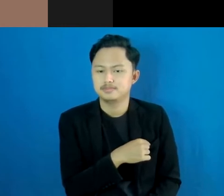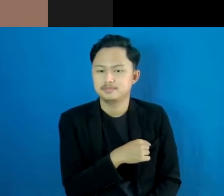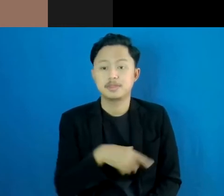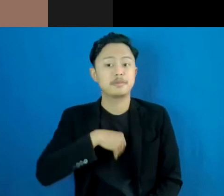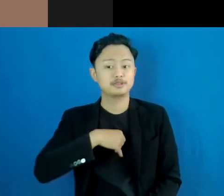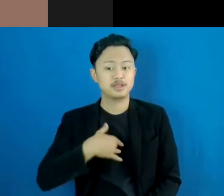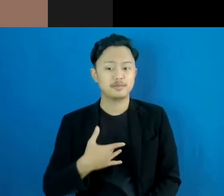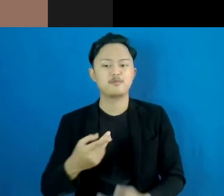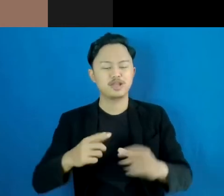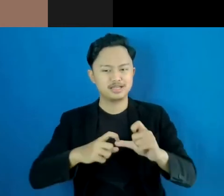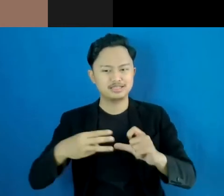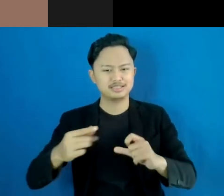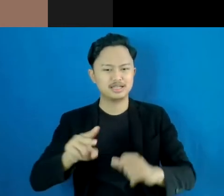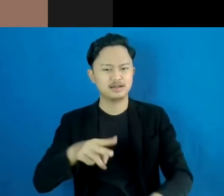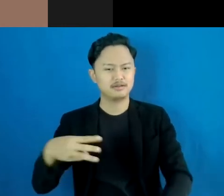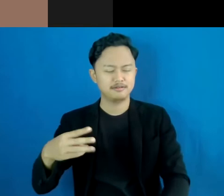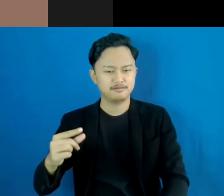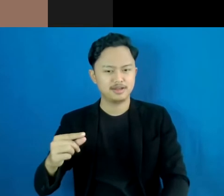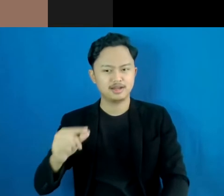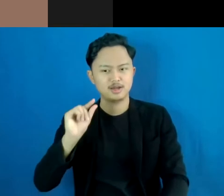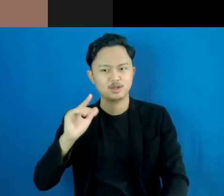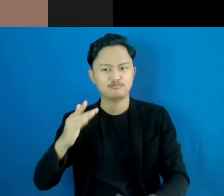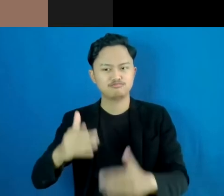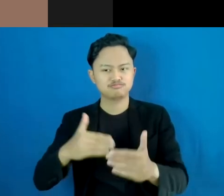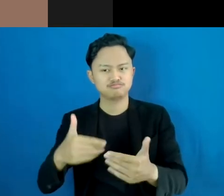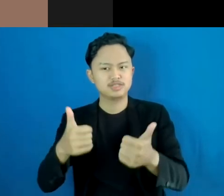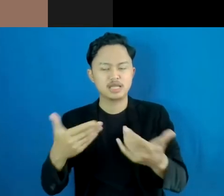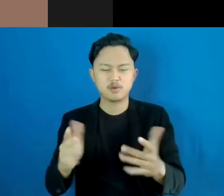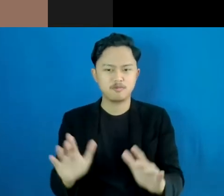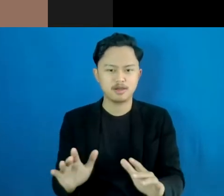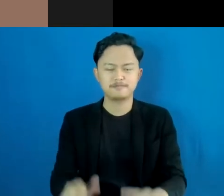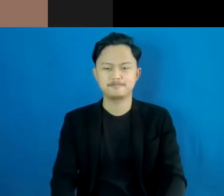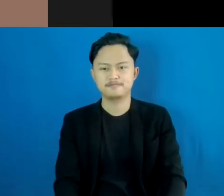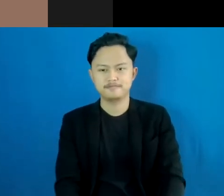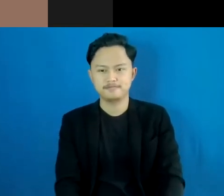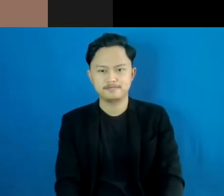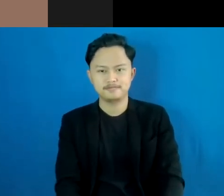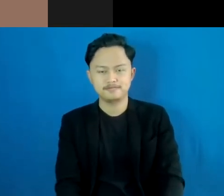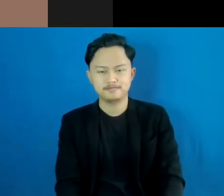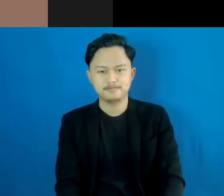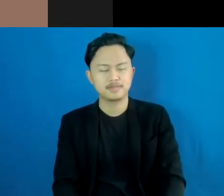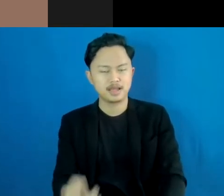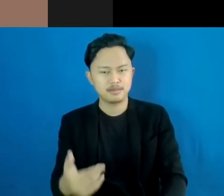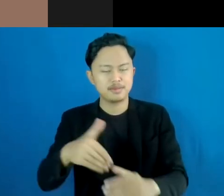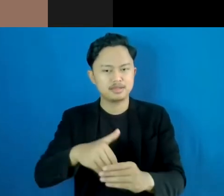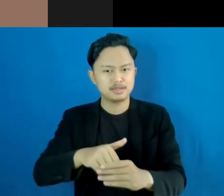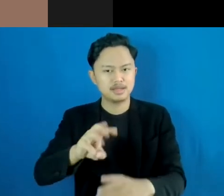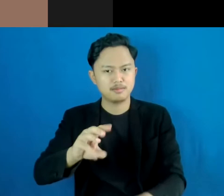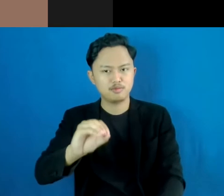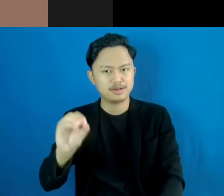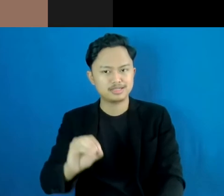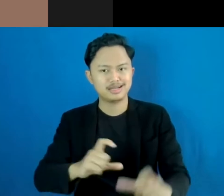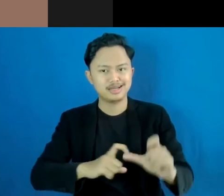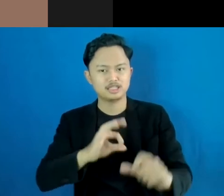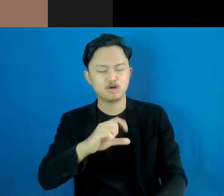reserve switch was there for the petrol and all. So likewise, we keep 20% SOC as a